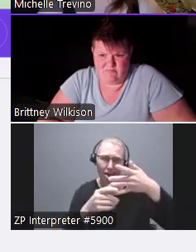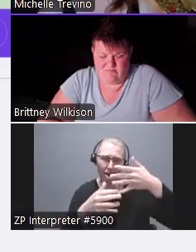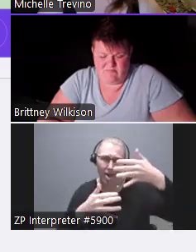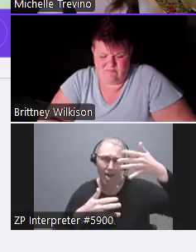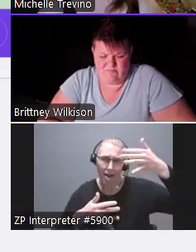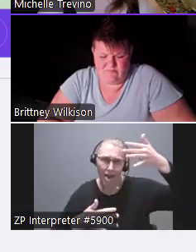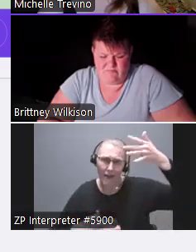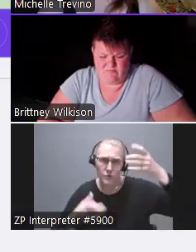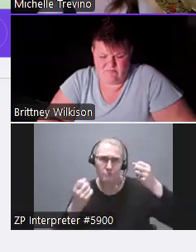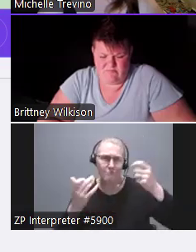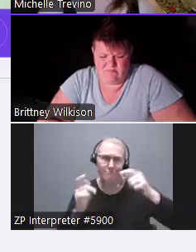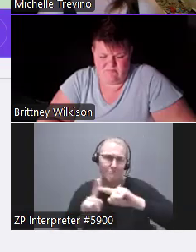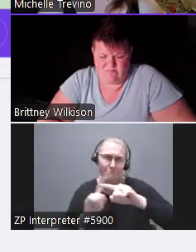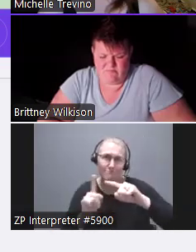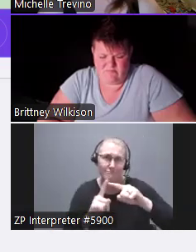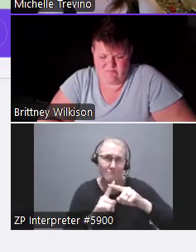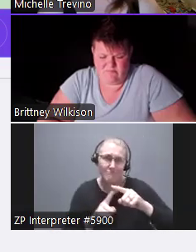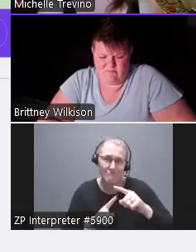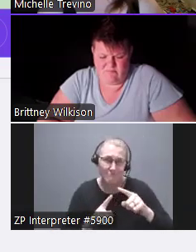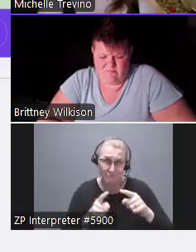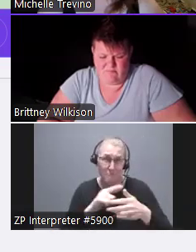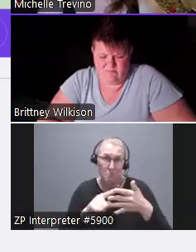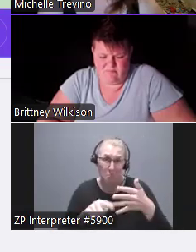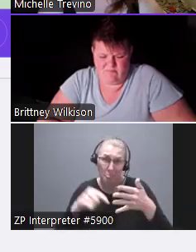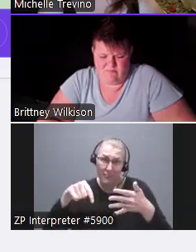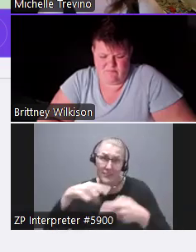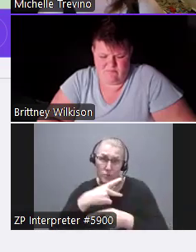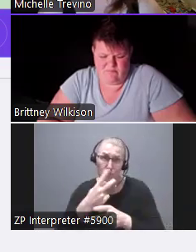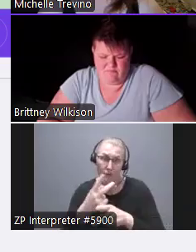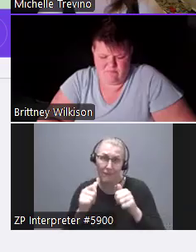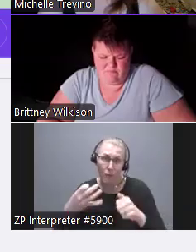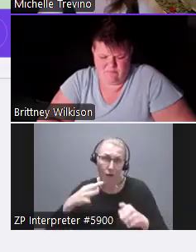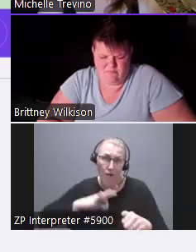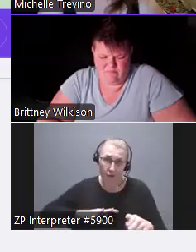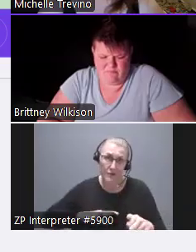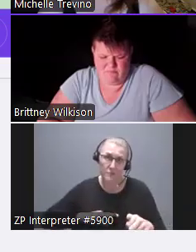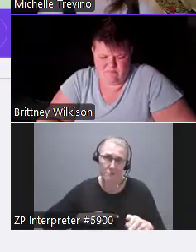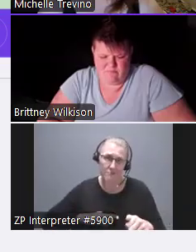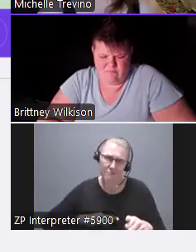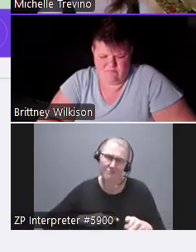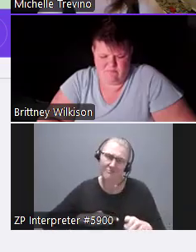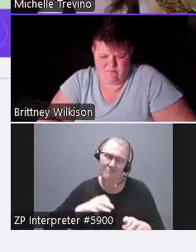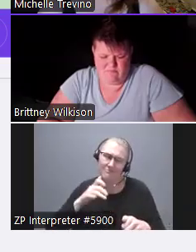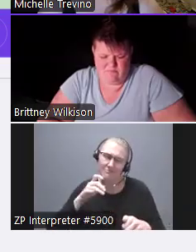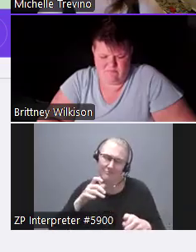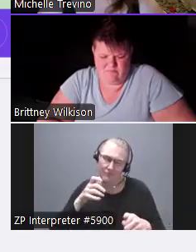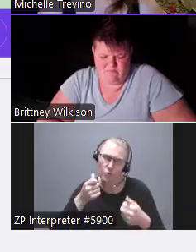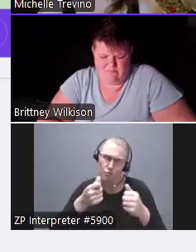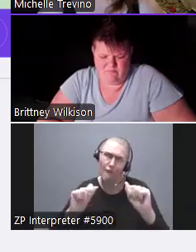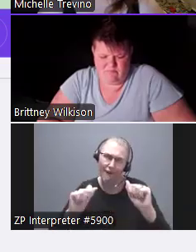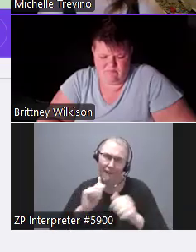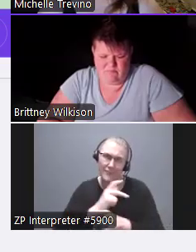what is impacted by this product that I would hate for you to not try it. The product comes